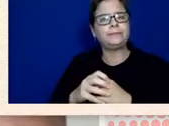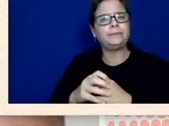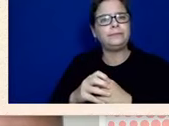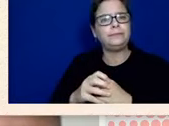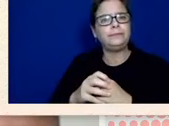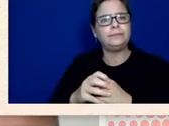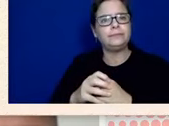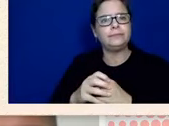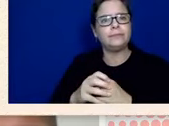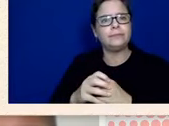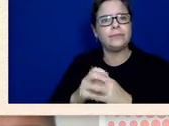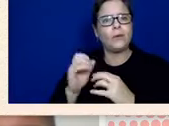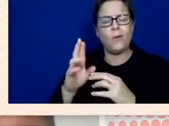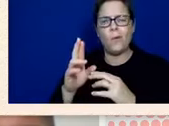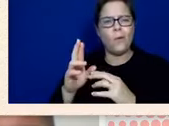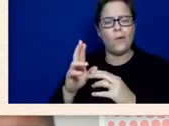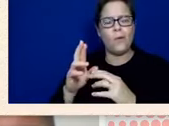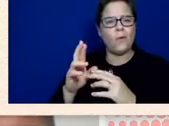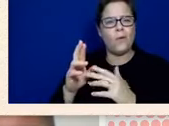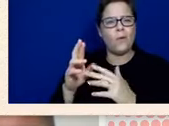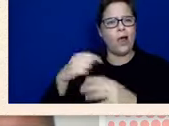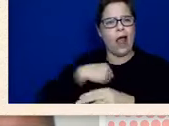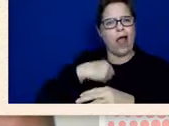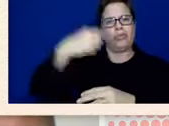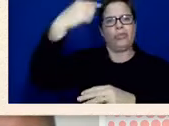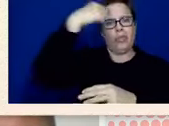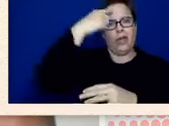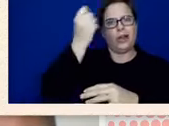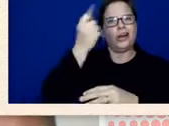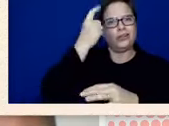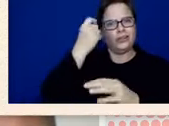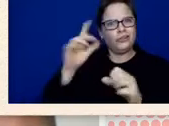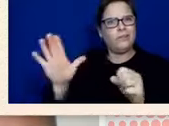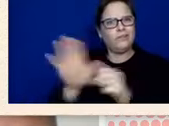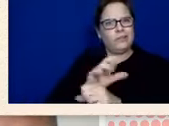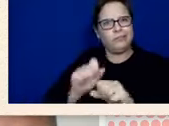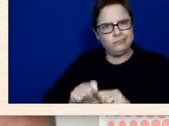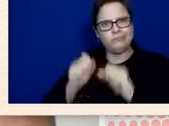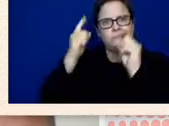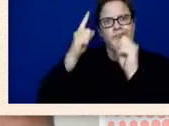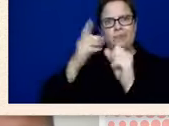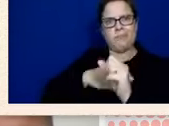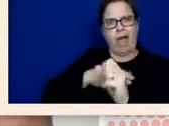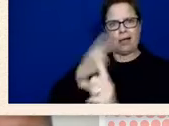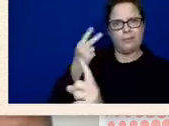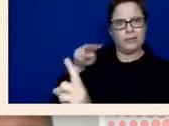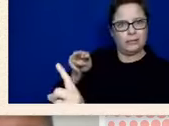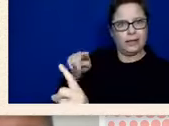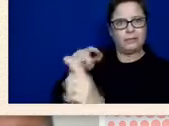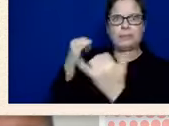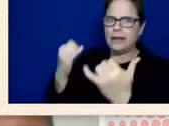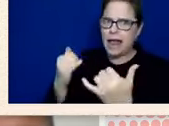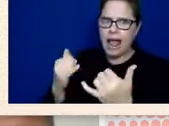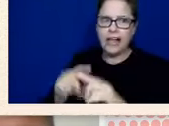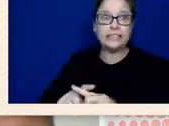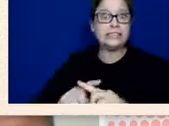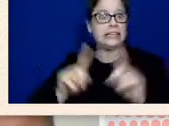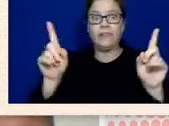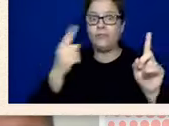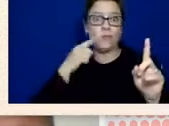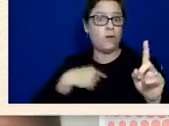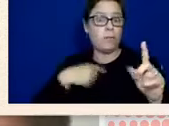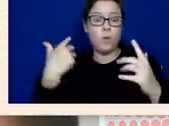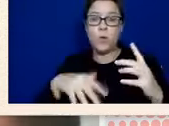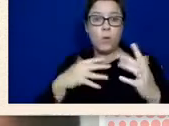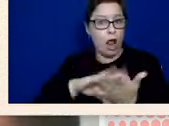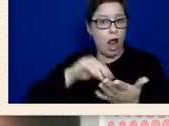how I perceive them to be. So I'm glad nowadays it's a whole different perspective, but